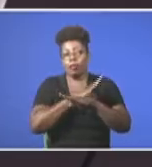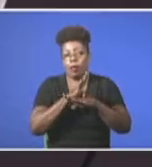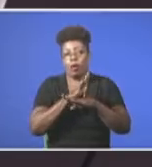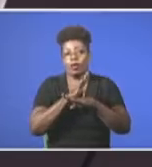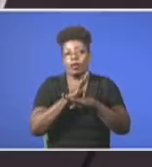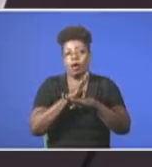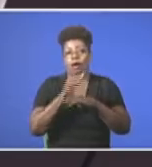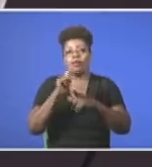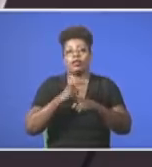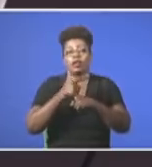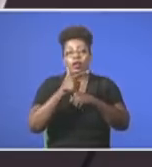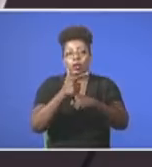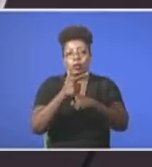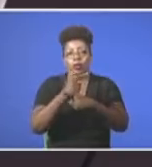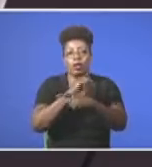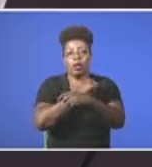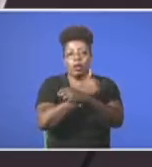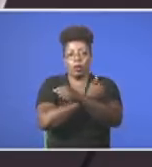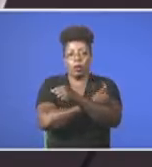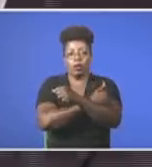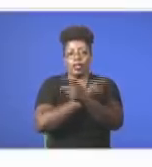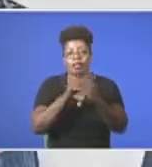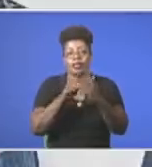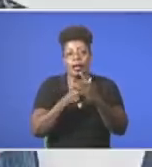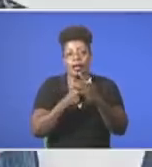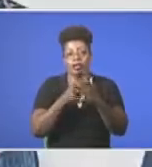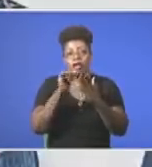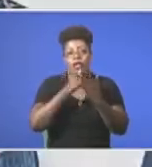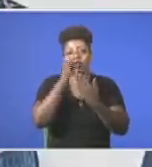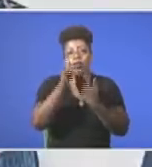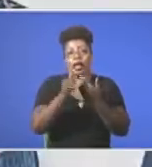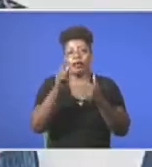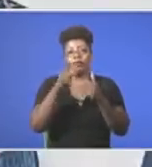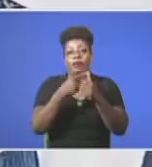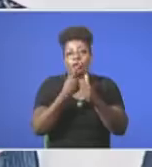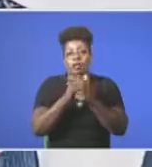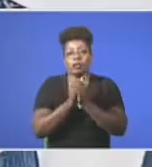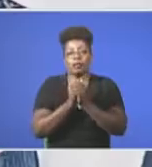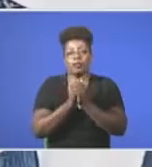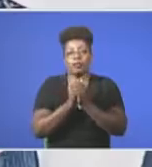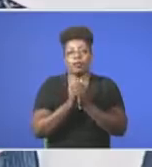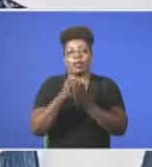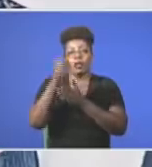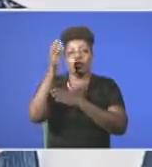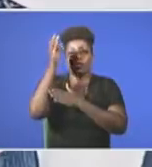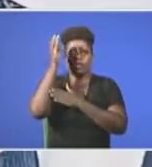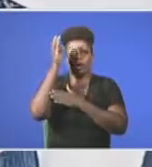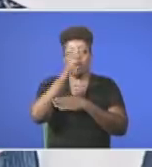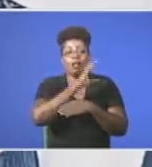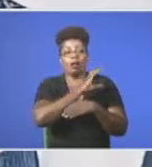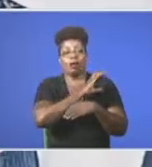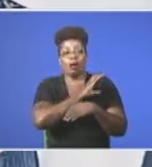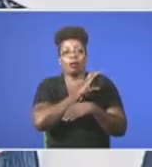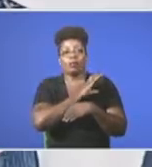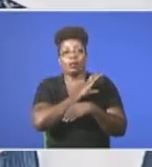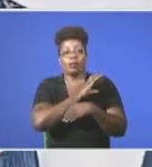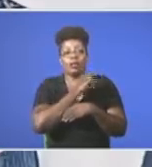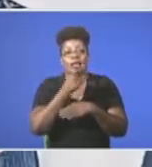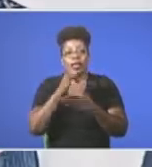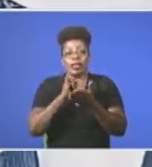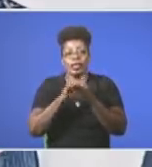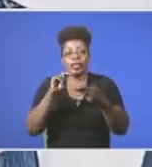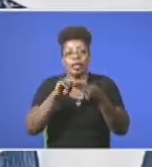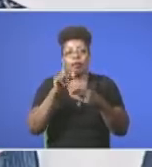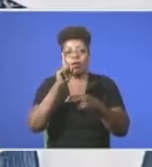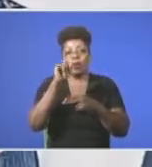became effective July 1st. Free National Movement National Chairman Carl Culmer expressing confidence that the country's